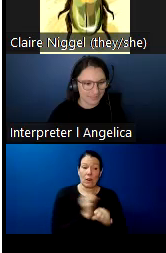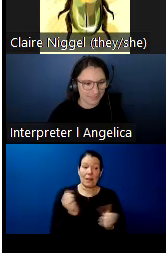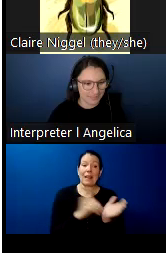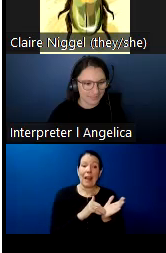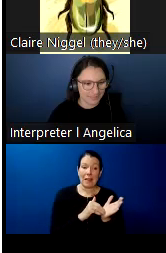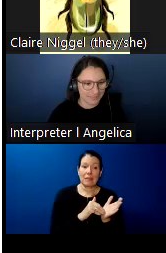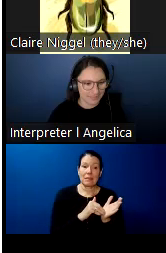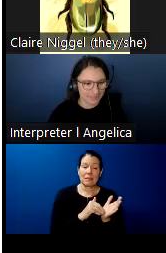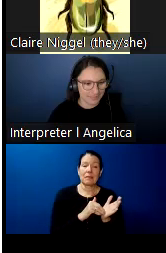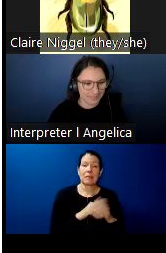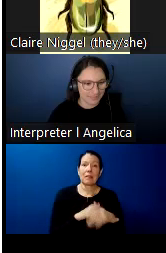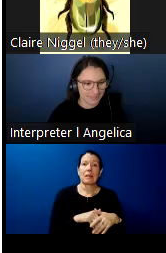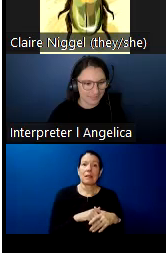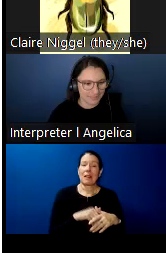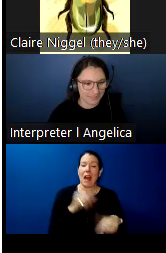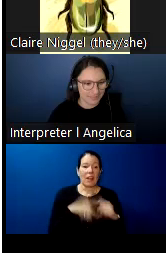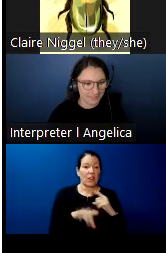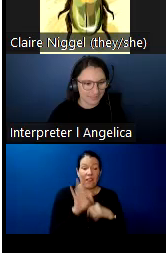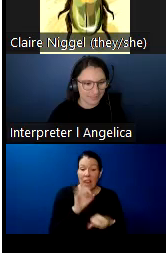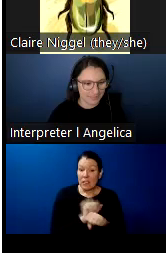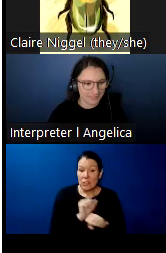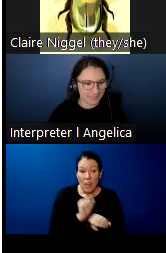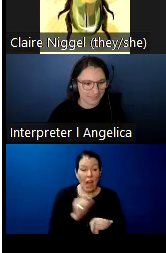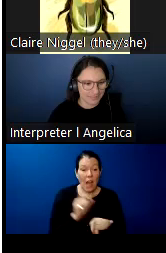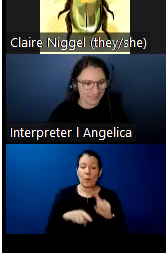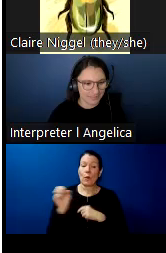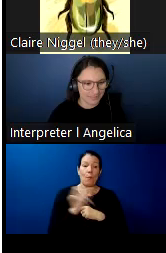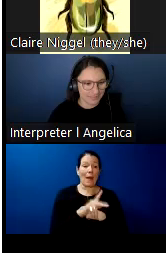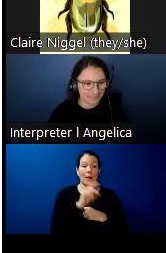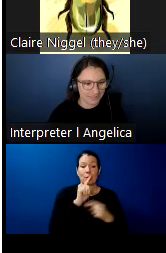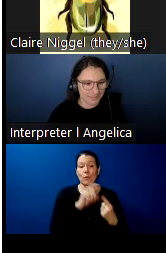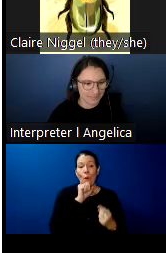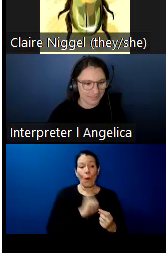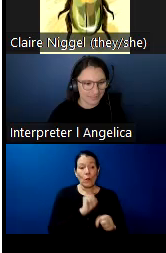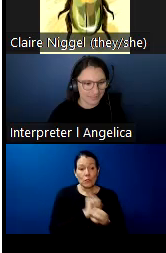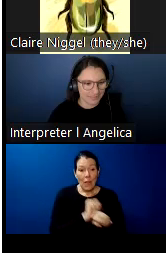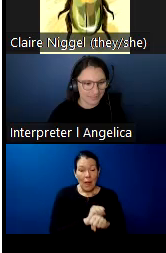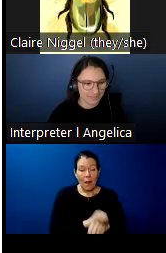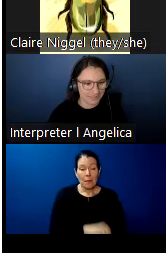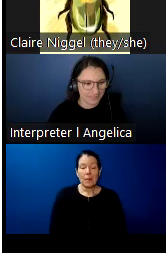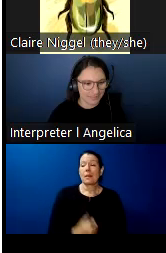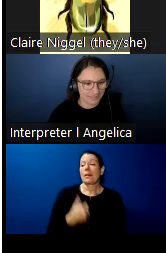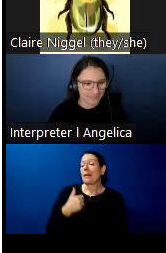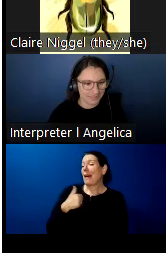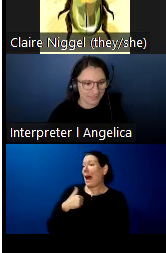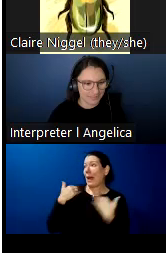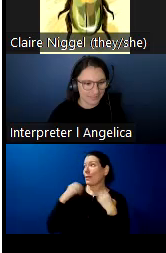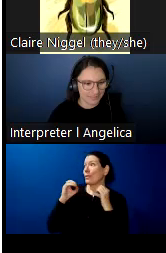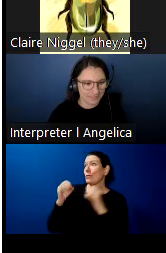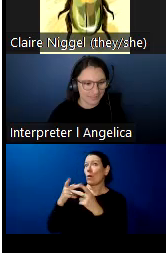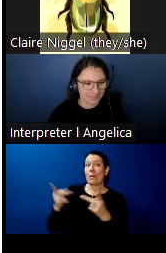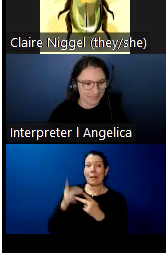previous job. I wasn't able to find a job afterwards. I ended up quitting without having anywhere to go in terms of a